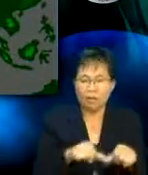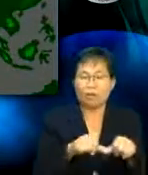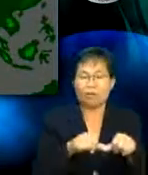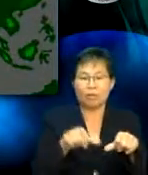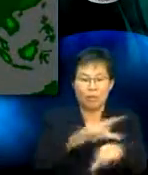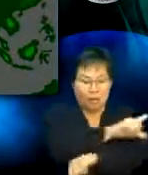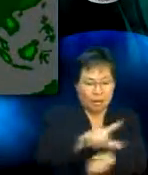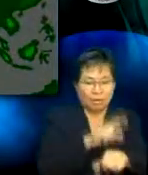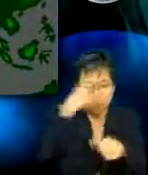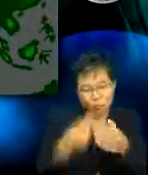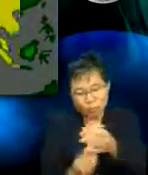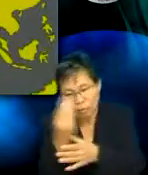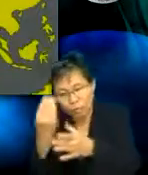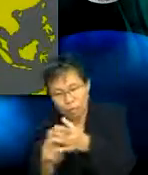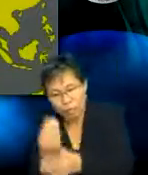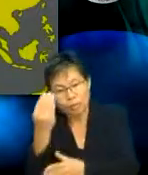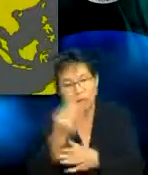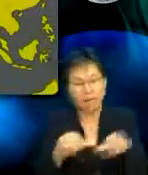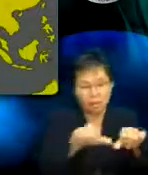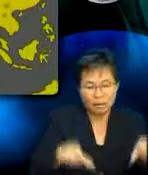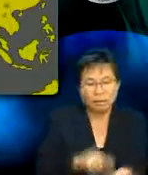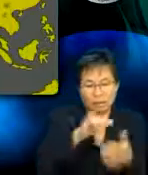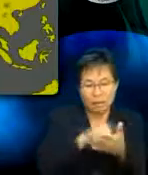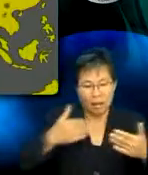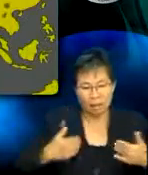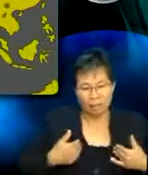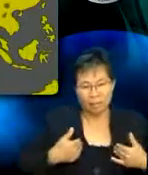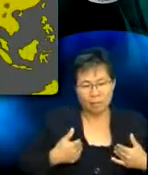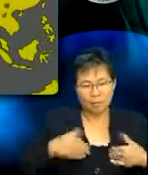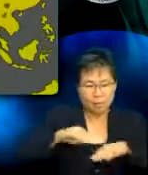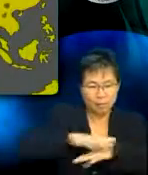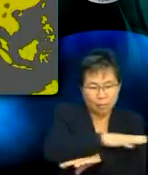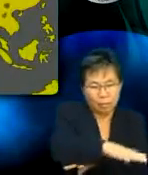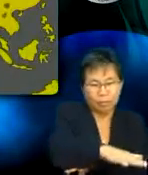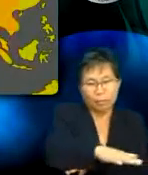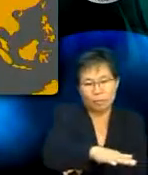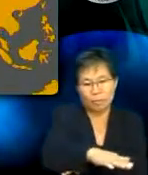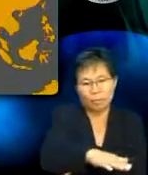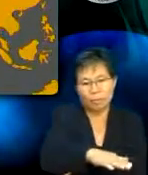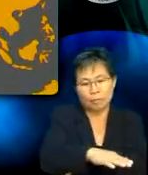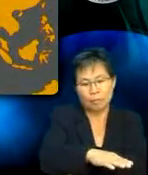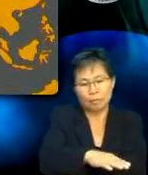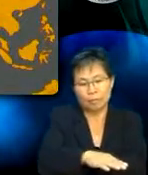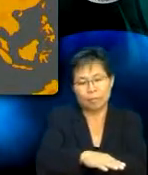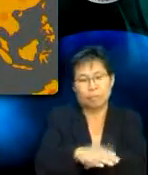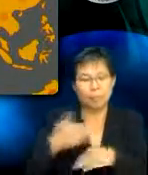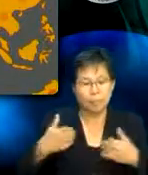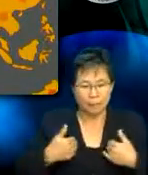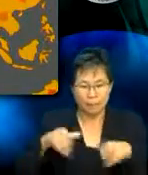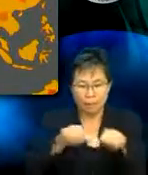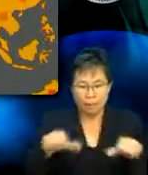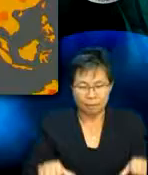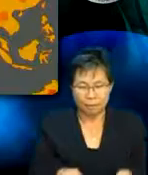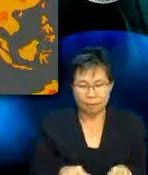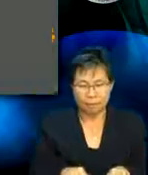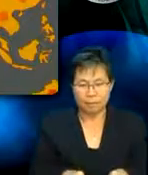for harvesting particular crops, areas that have been affected by disease, and areas that have